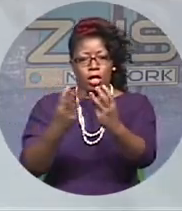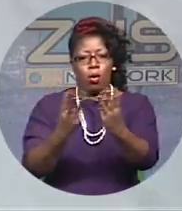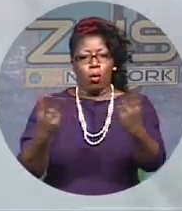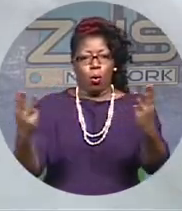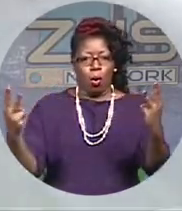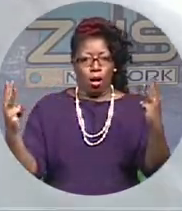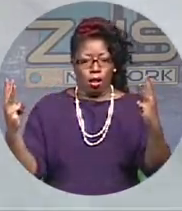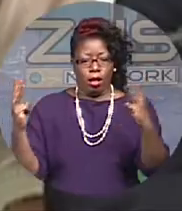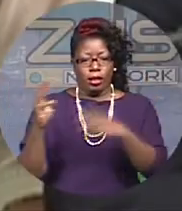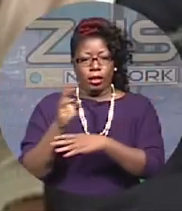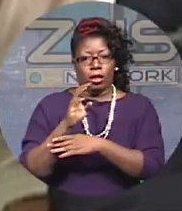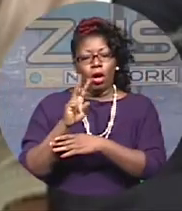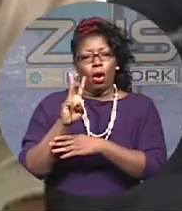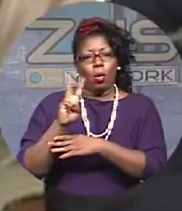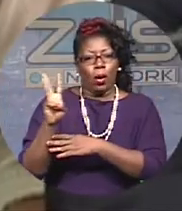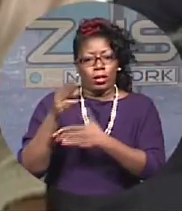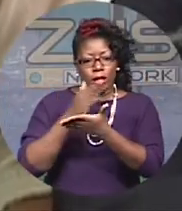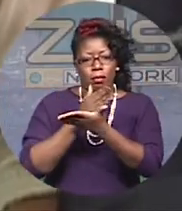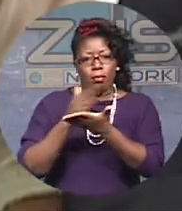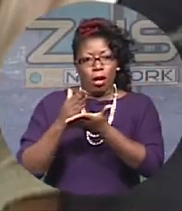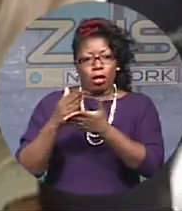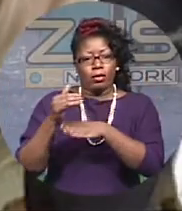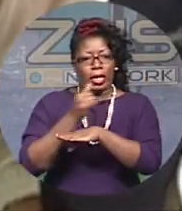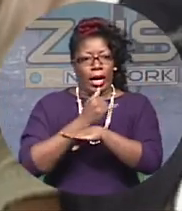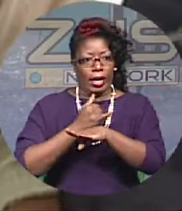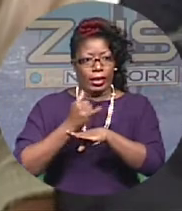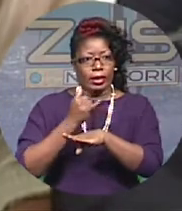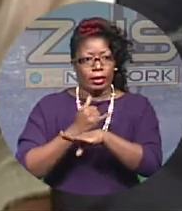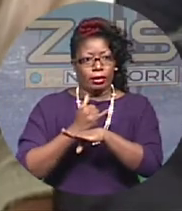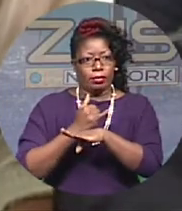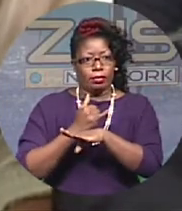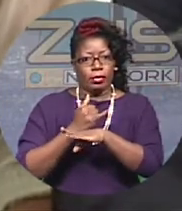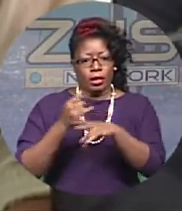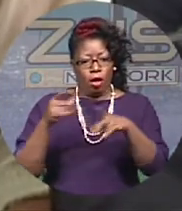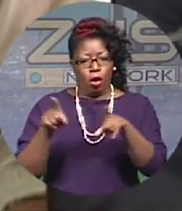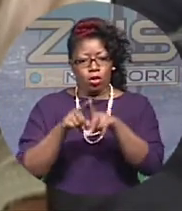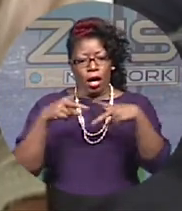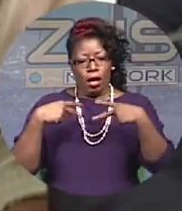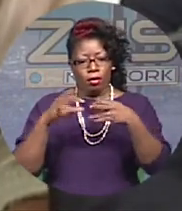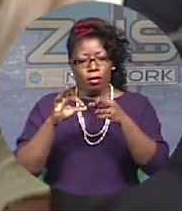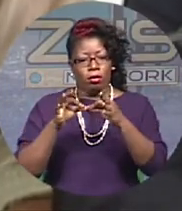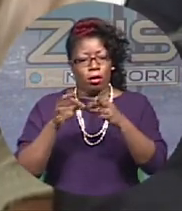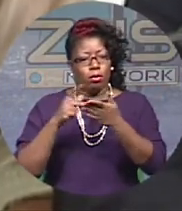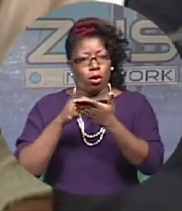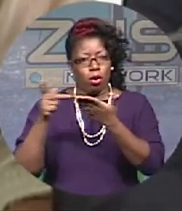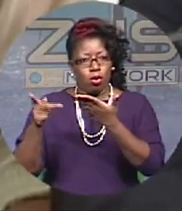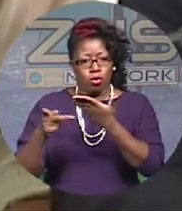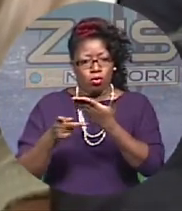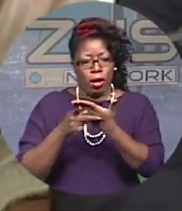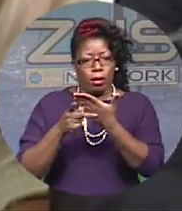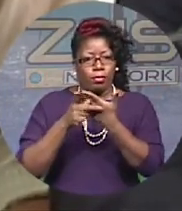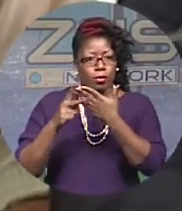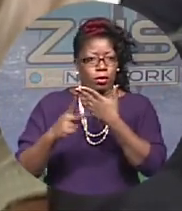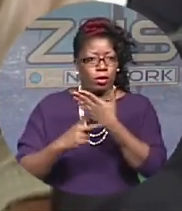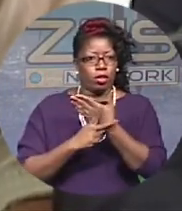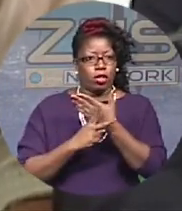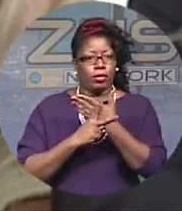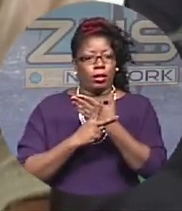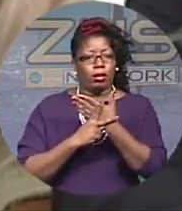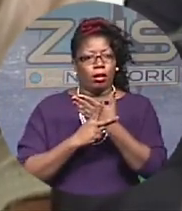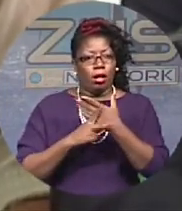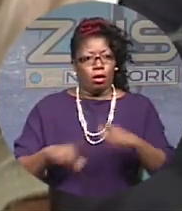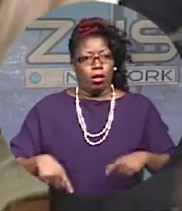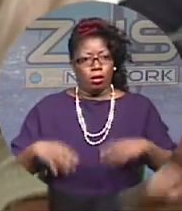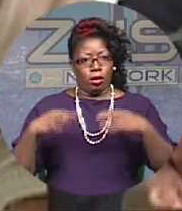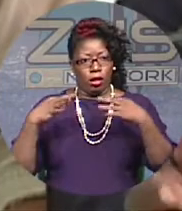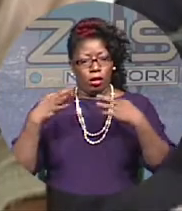portion of the island, implementing a routine maintenance program for preserving quality and general life expectancy